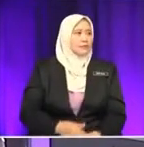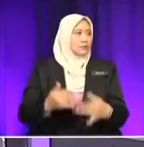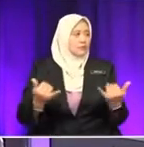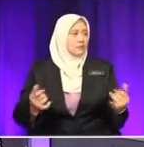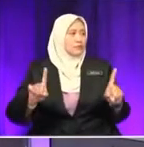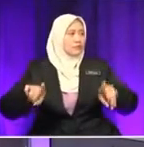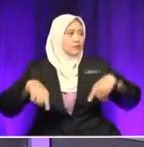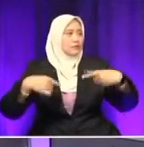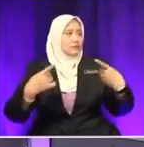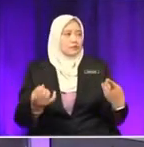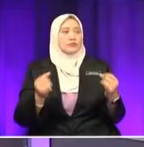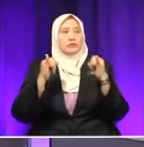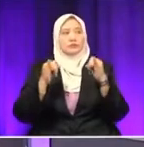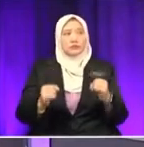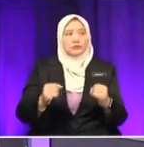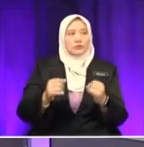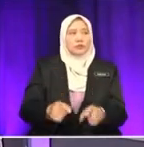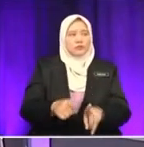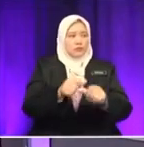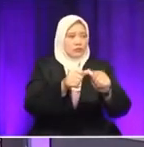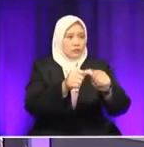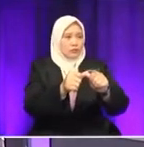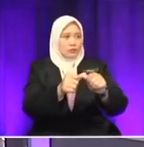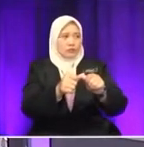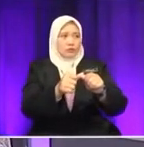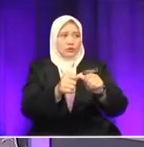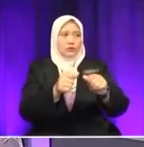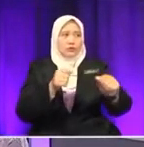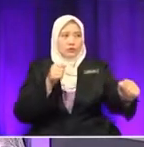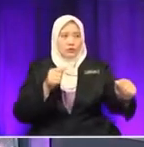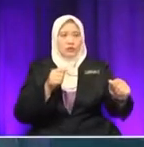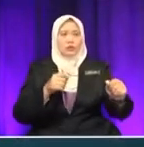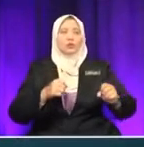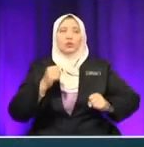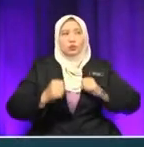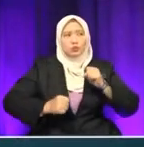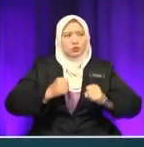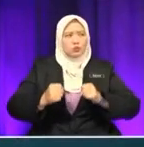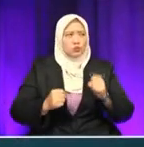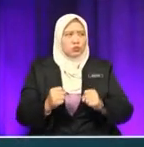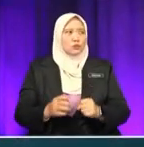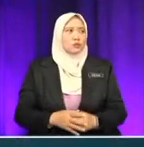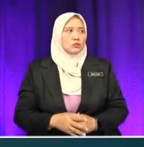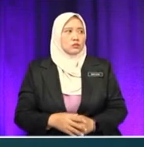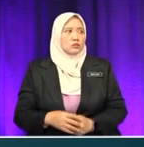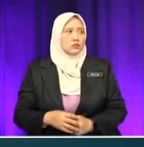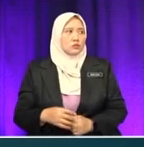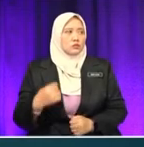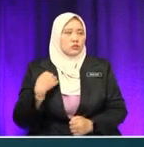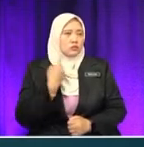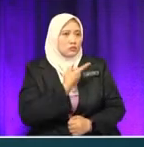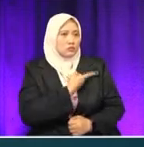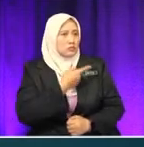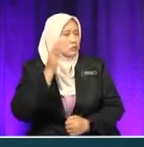two, individual long run. Now, first of all, you need to make sure, you need to identify which is which. Which